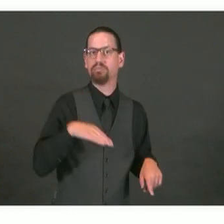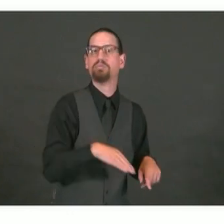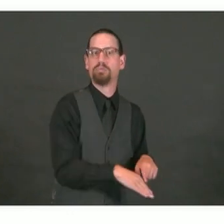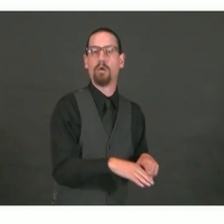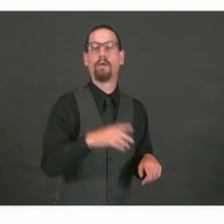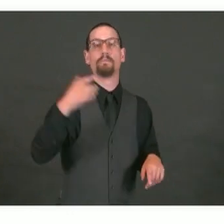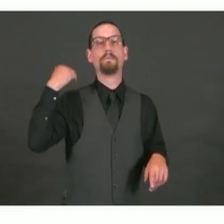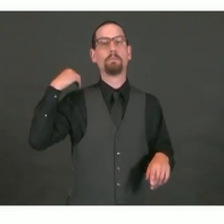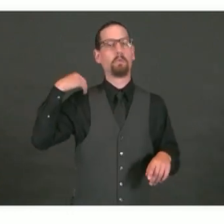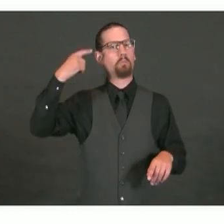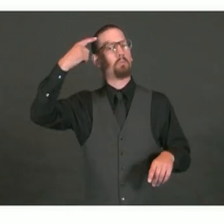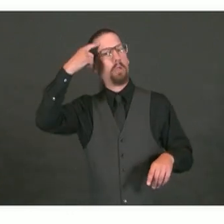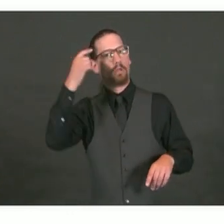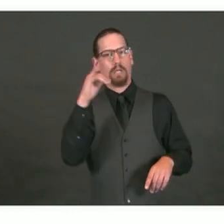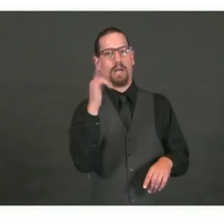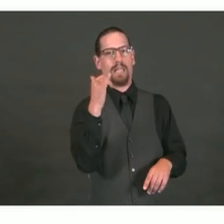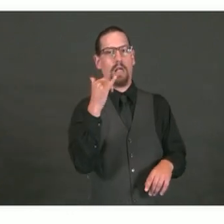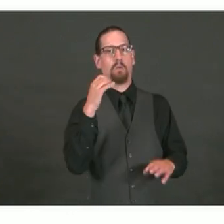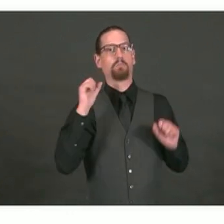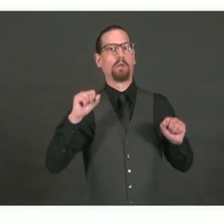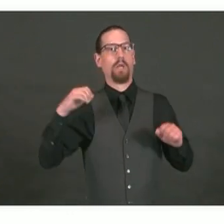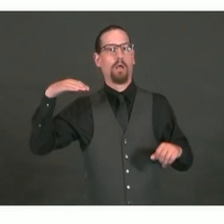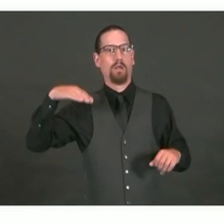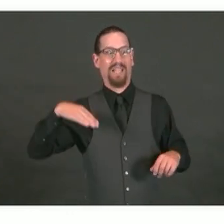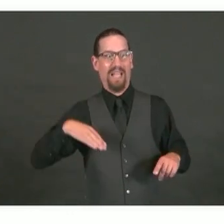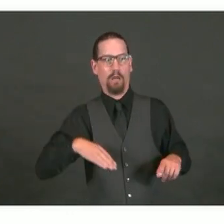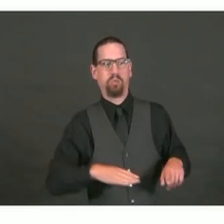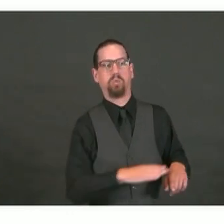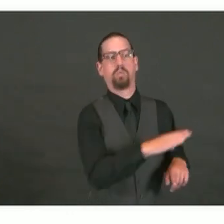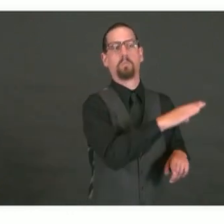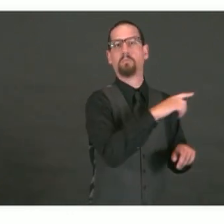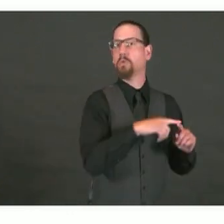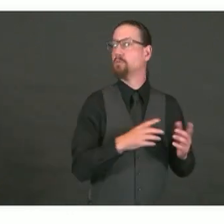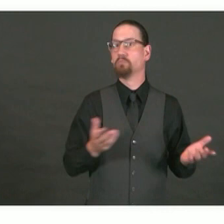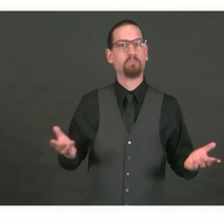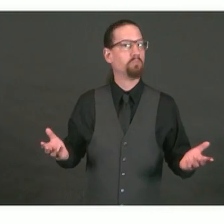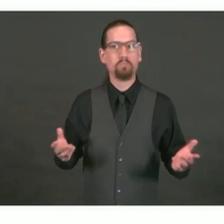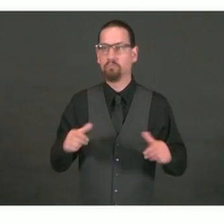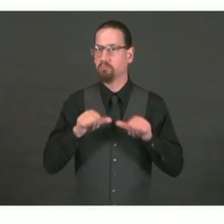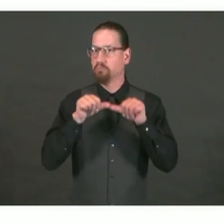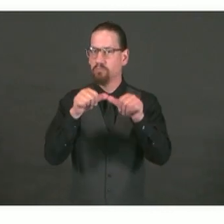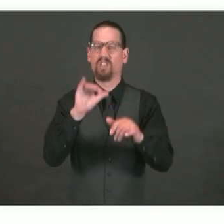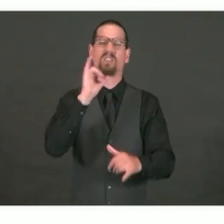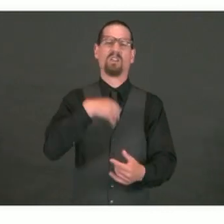with confidence, putting my faith in Rhode Island. I expect the blue line.